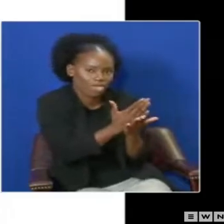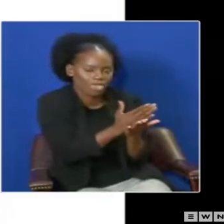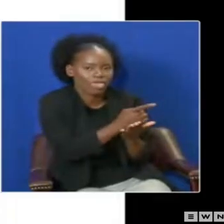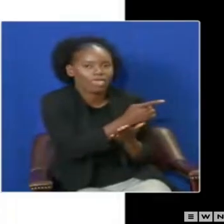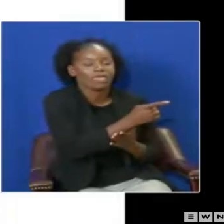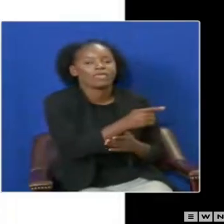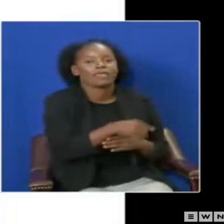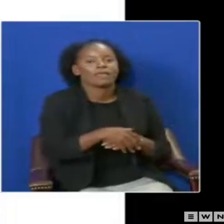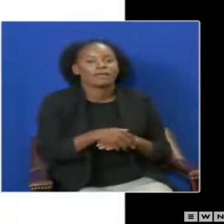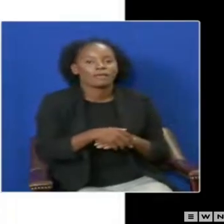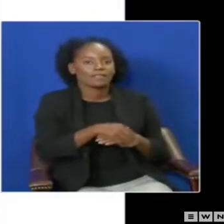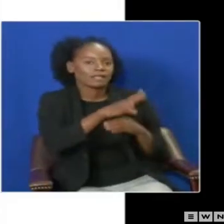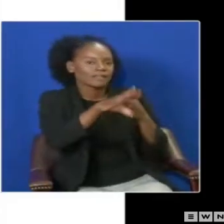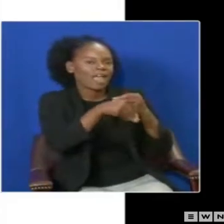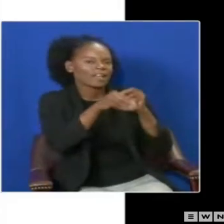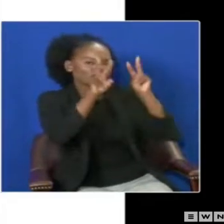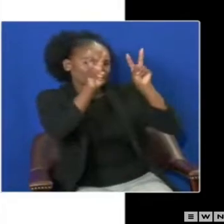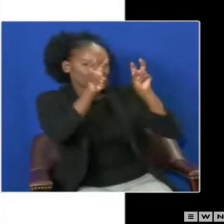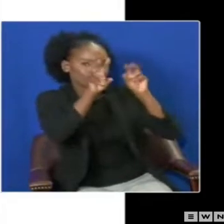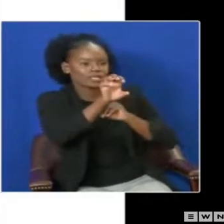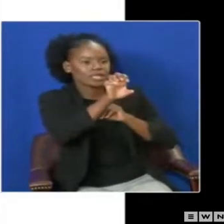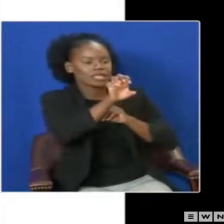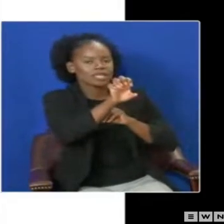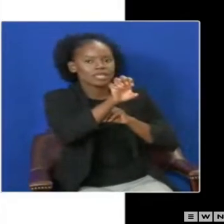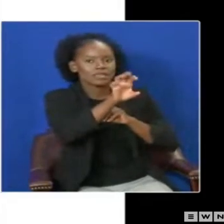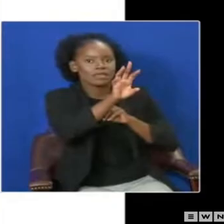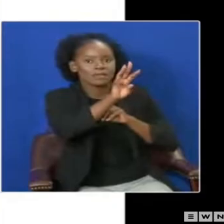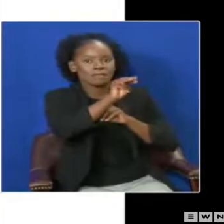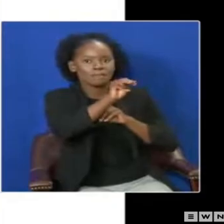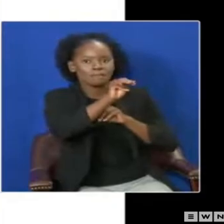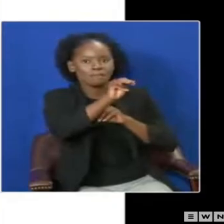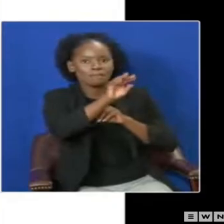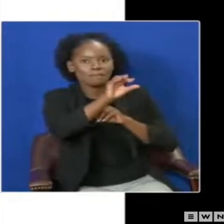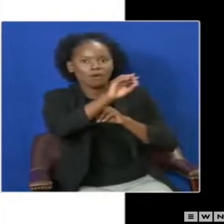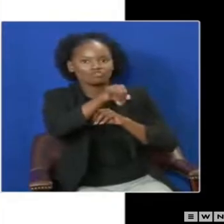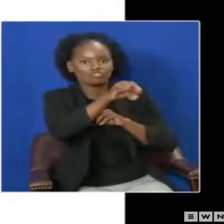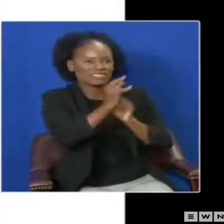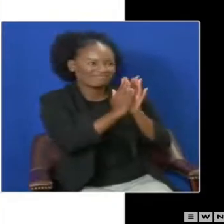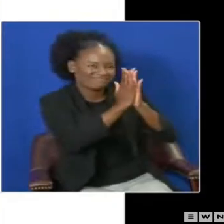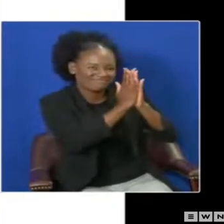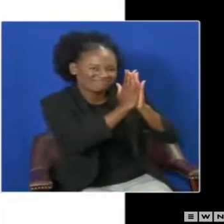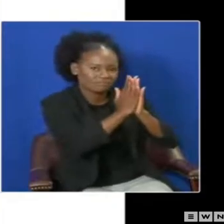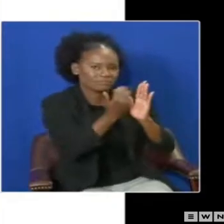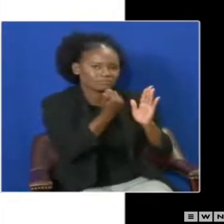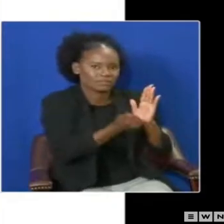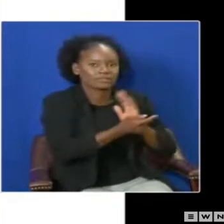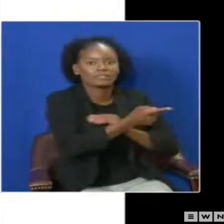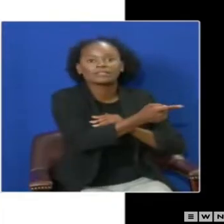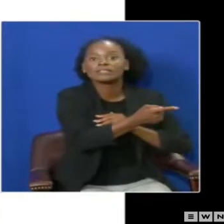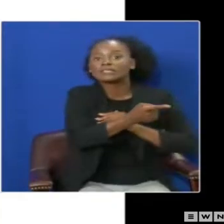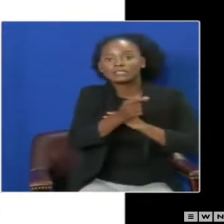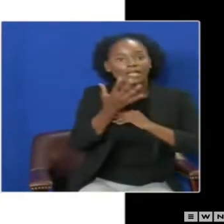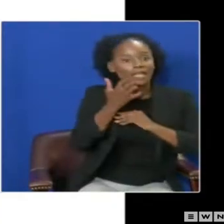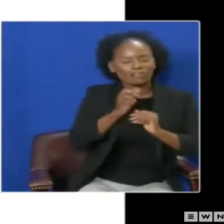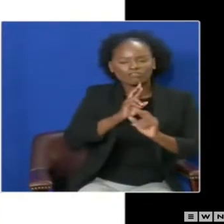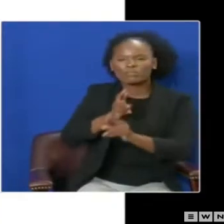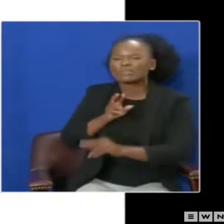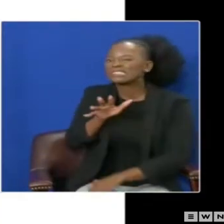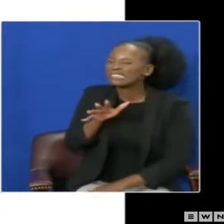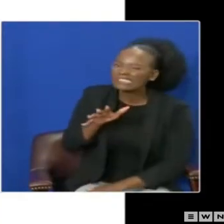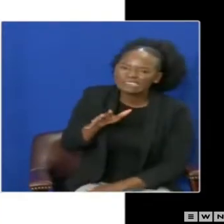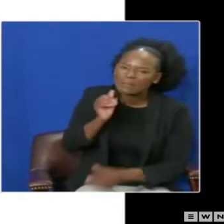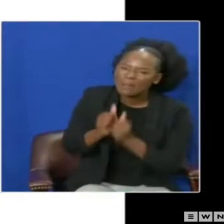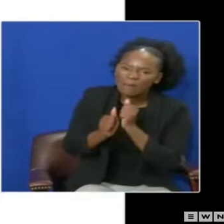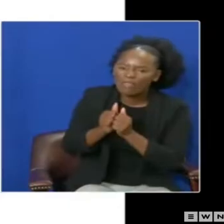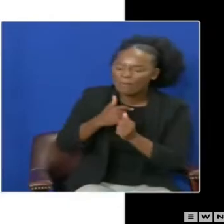with hands together. Mr. Matlala says, down now, brother, maybe tomorrow or Wednesday latest.